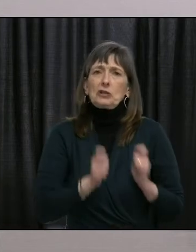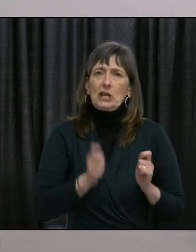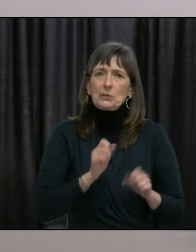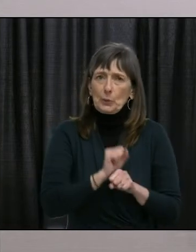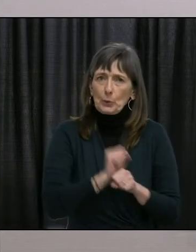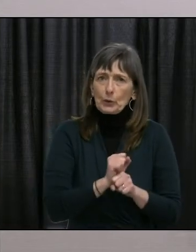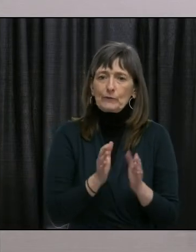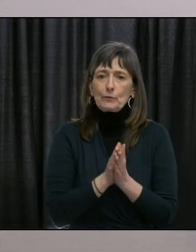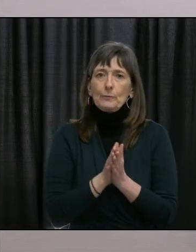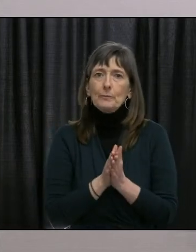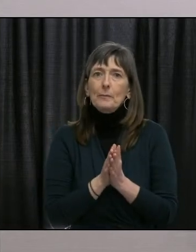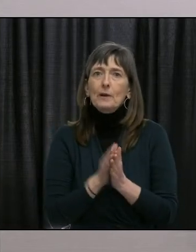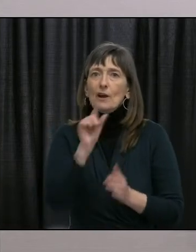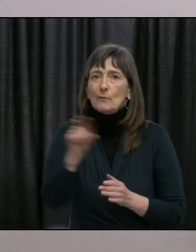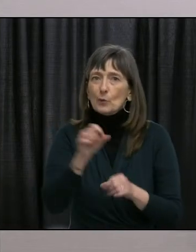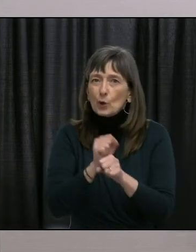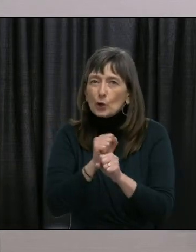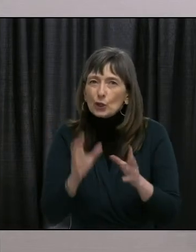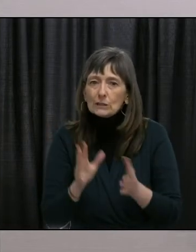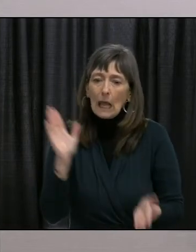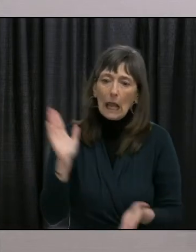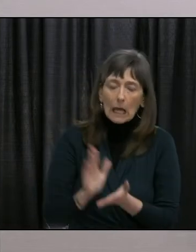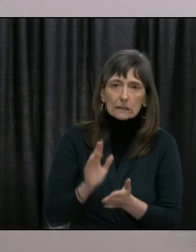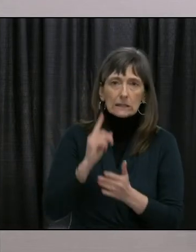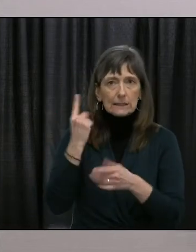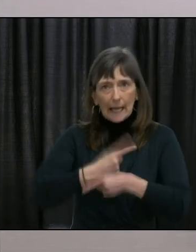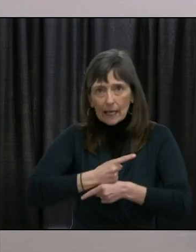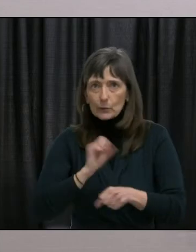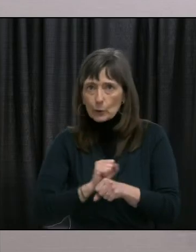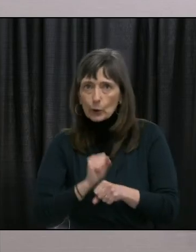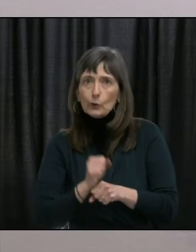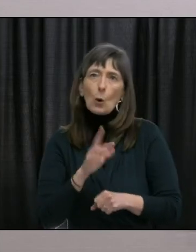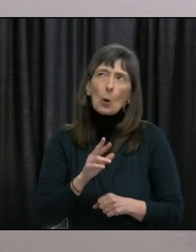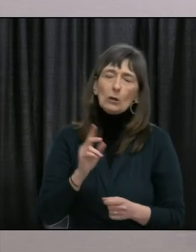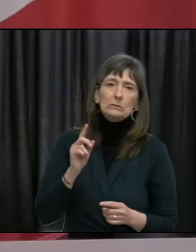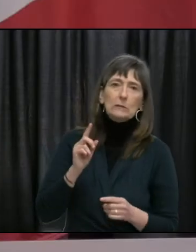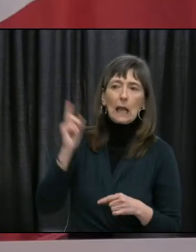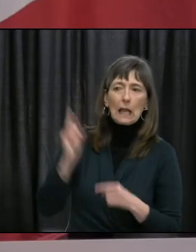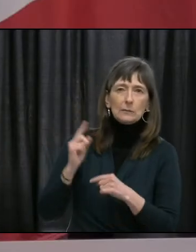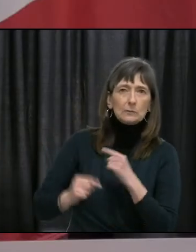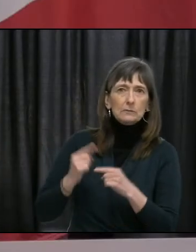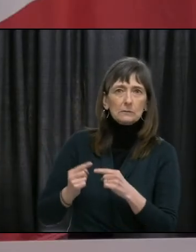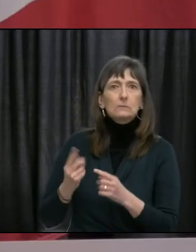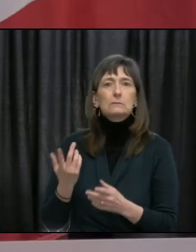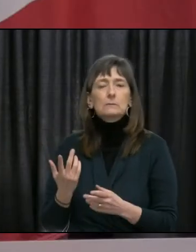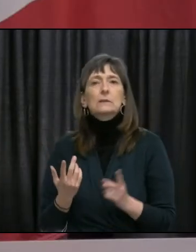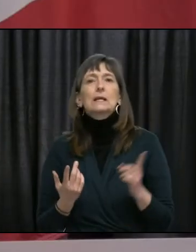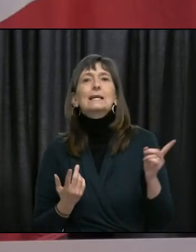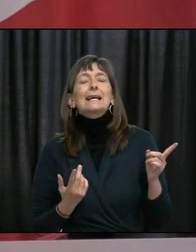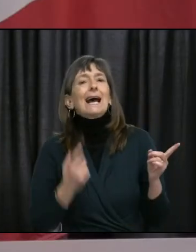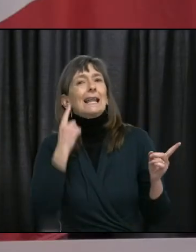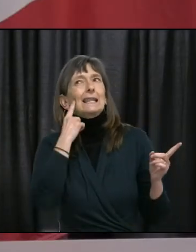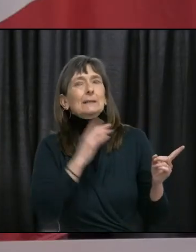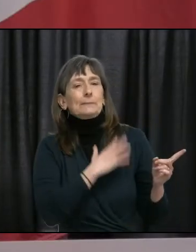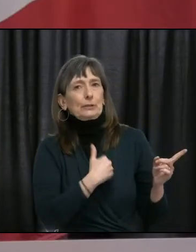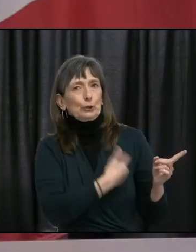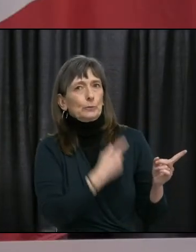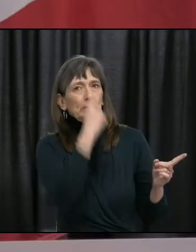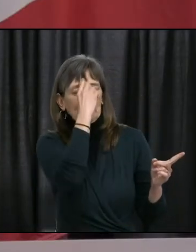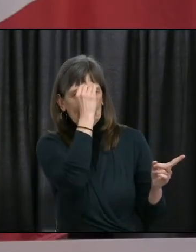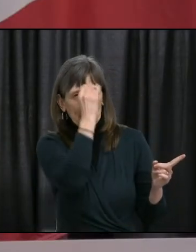some spending to perhaps 20%. Is the provincial government considering this? Yeah, I think you're probably thinking about a program that Manitoba was